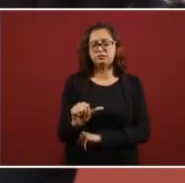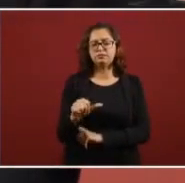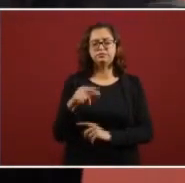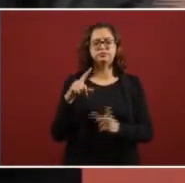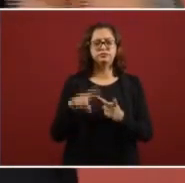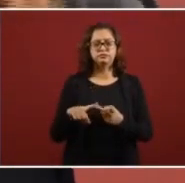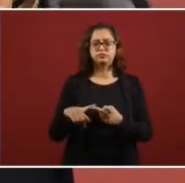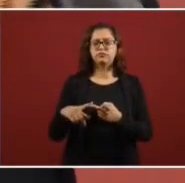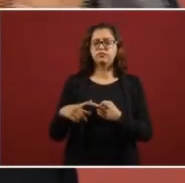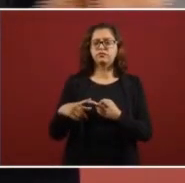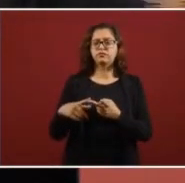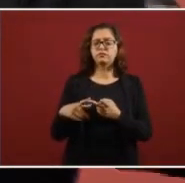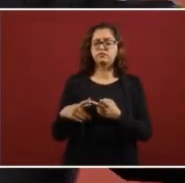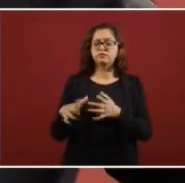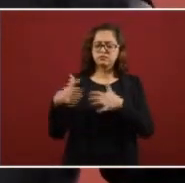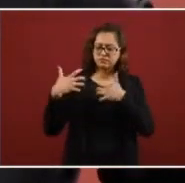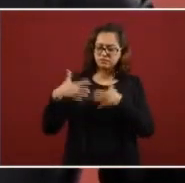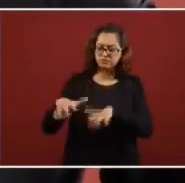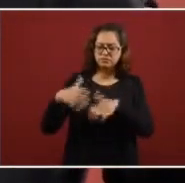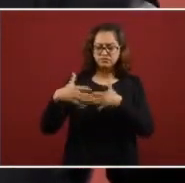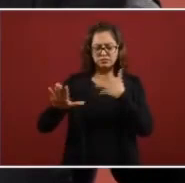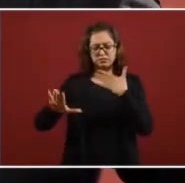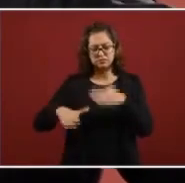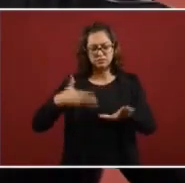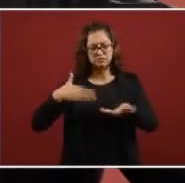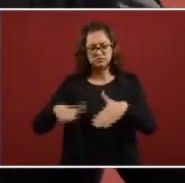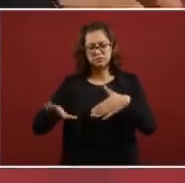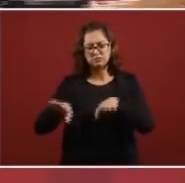the exodus for the democracy,